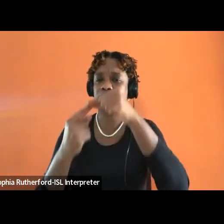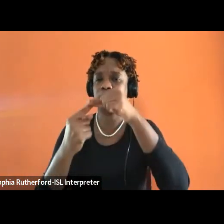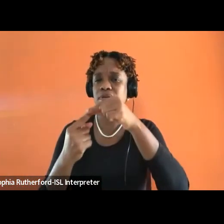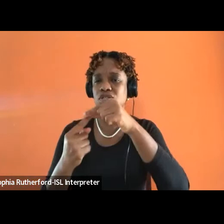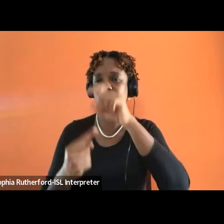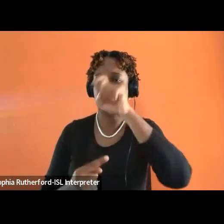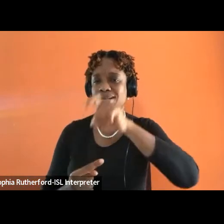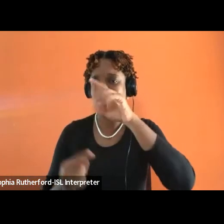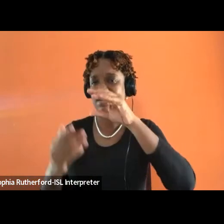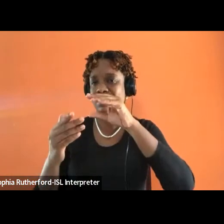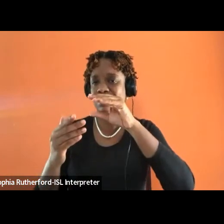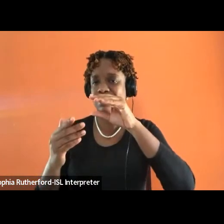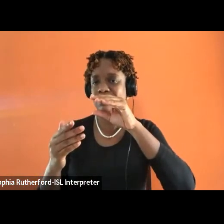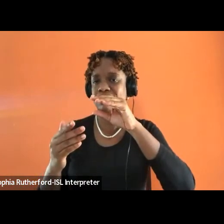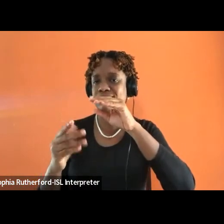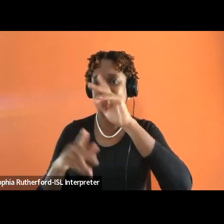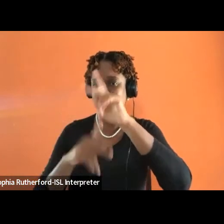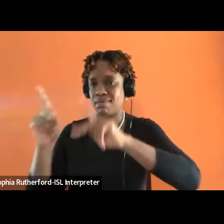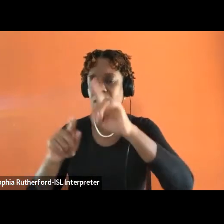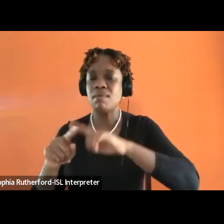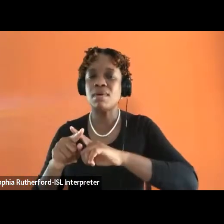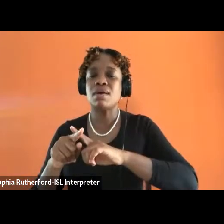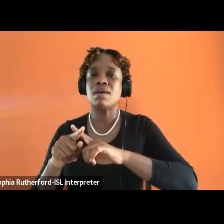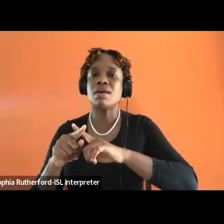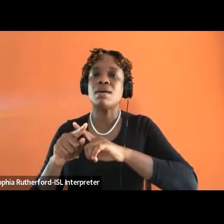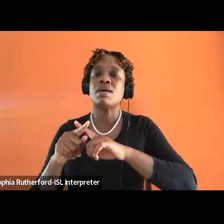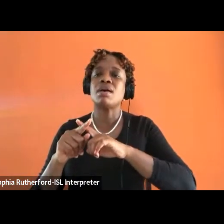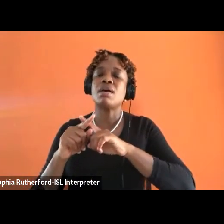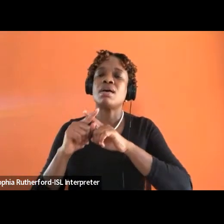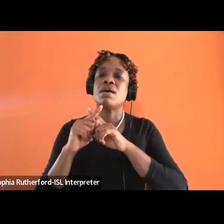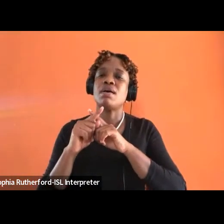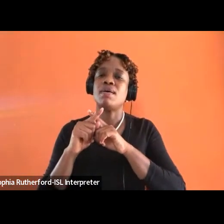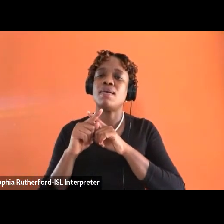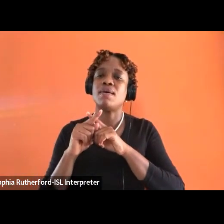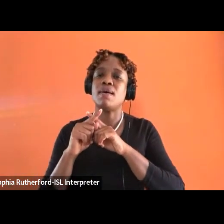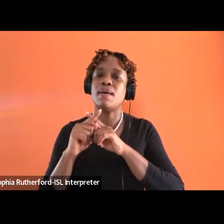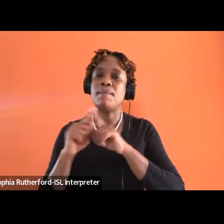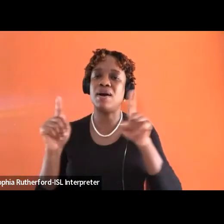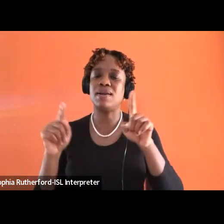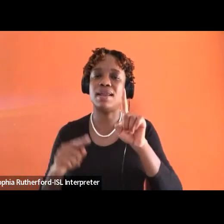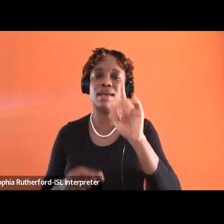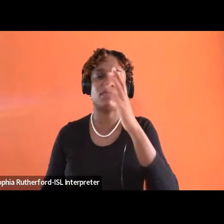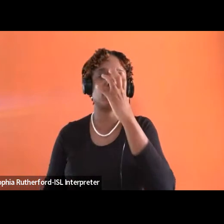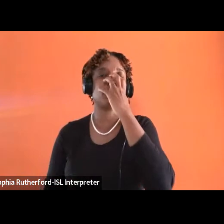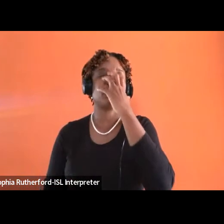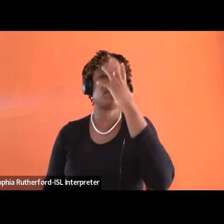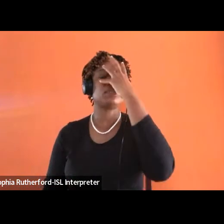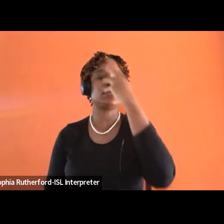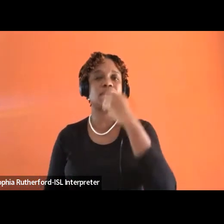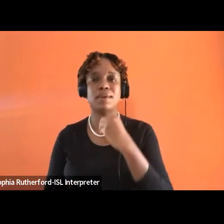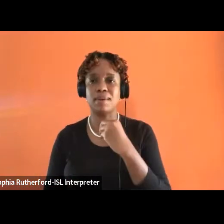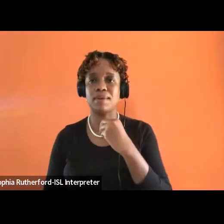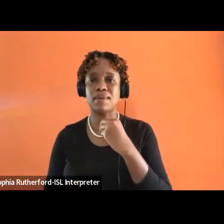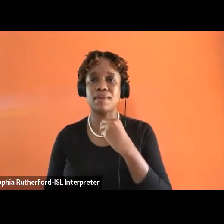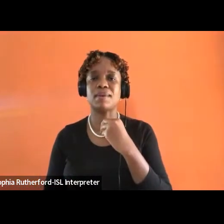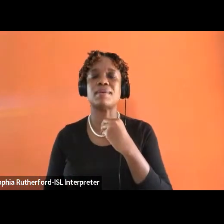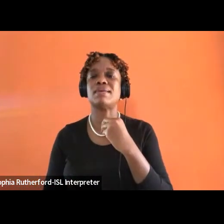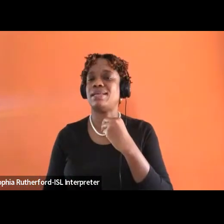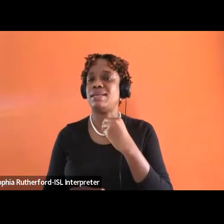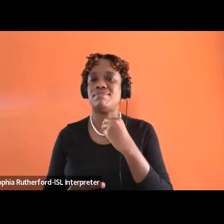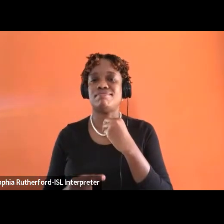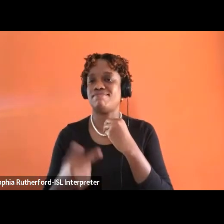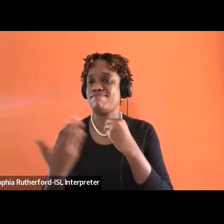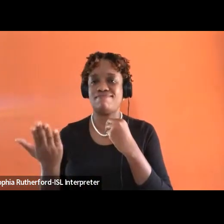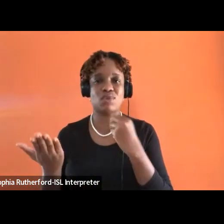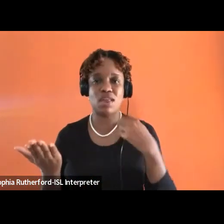them now, and the school is working towards that. I don't know if he wants to add anything on that. Well, the good thing about it, she